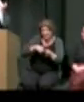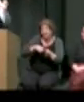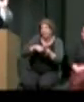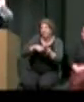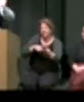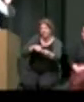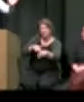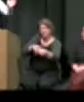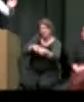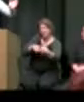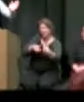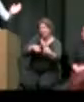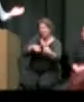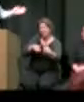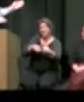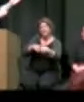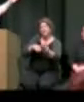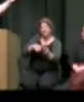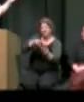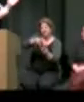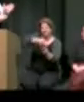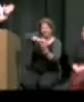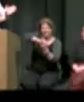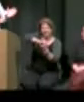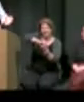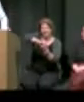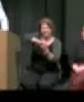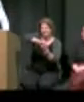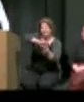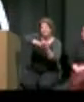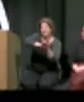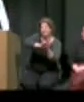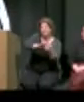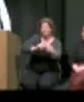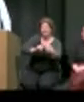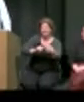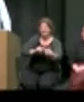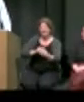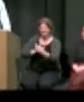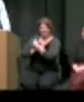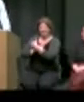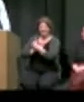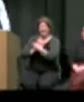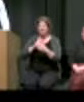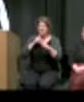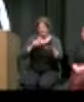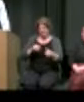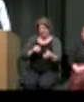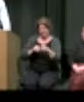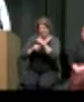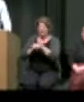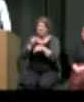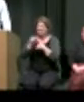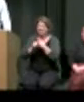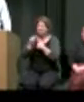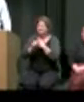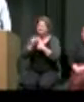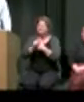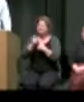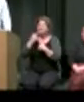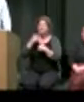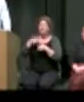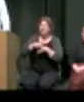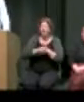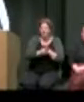180 degrees so you can drive straight out. The cliff there is pretty dangerous, so we didn't want to back up, up and down that